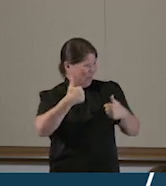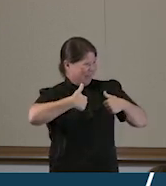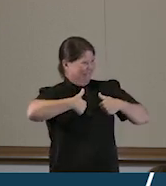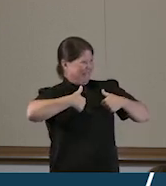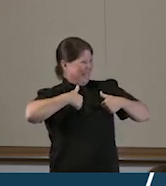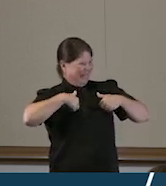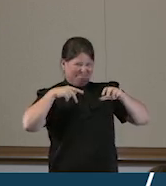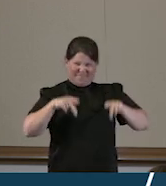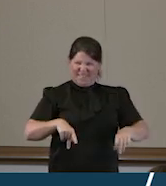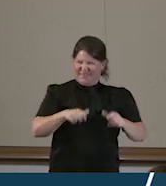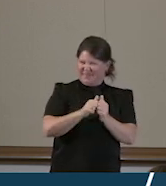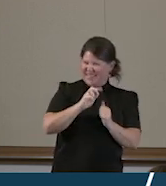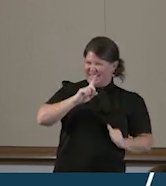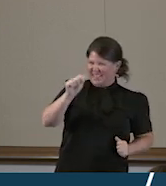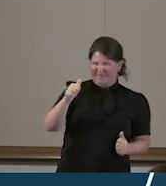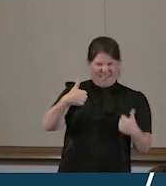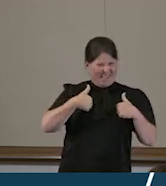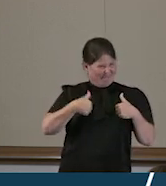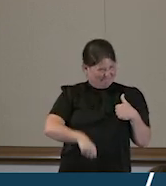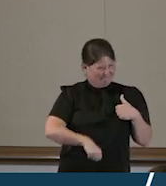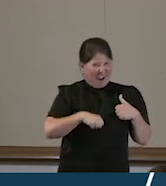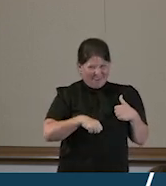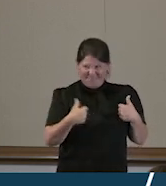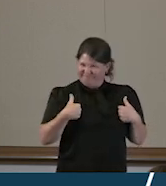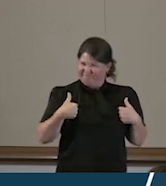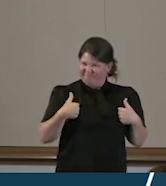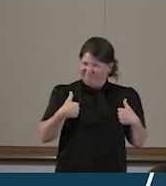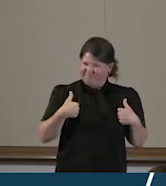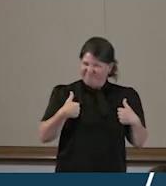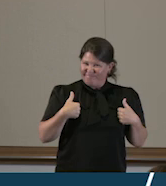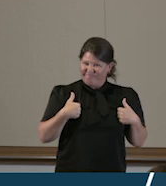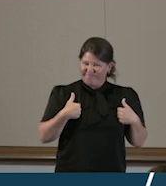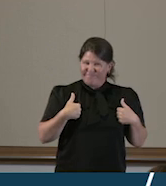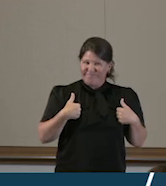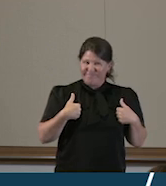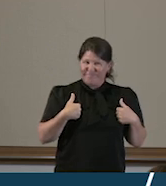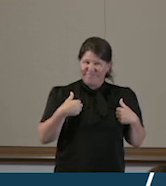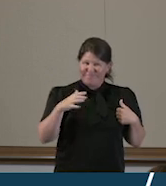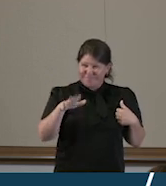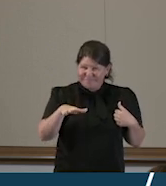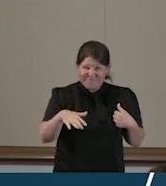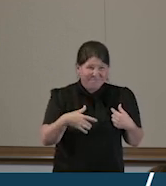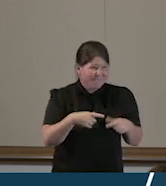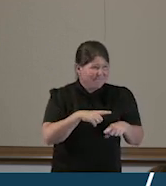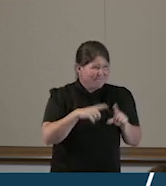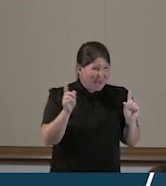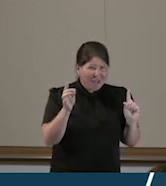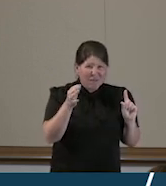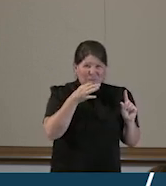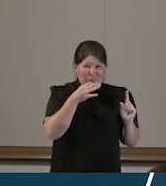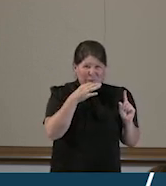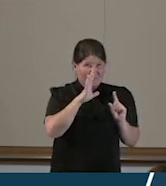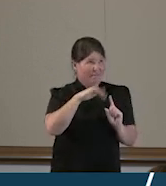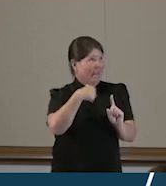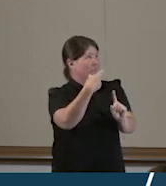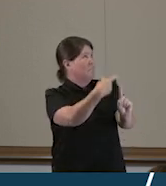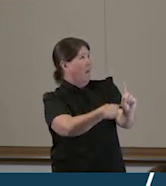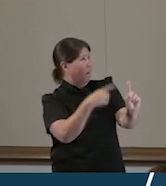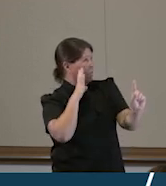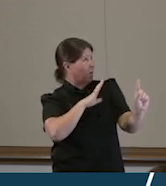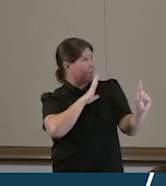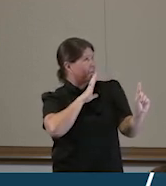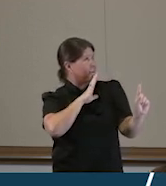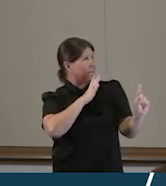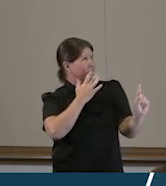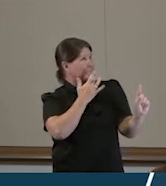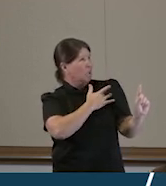disability and a proud one, okay? But I'm almost 28 years old. I'll be 28 next month. And I've